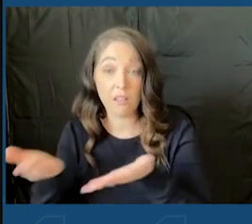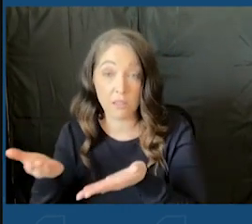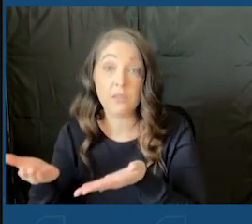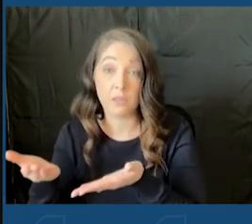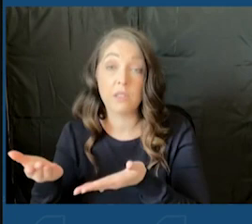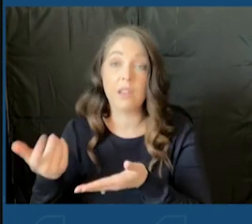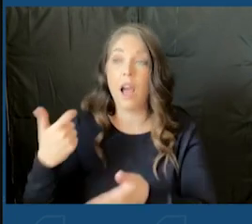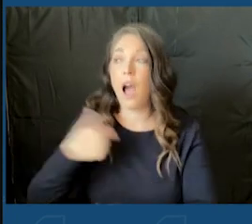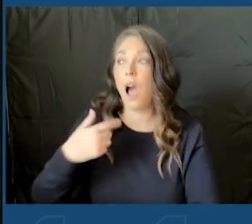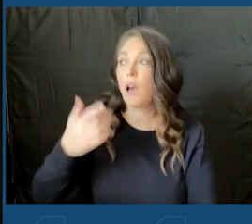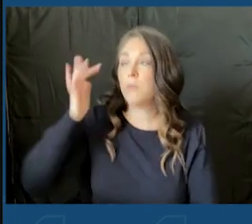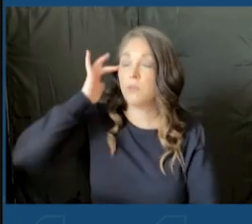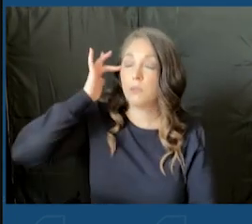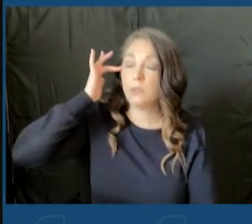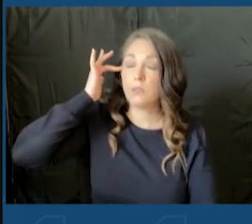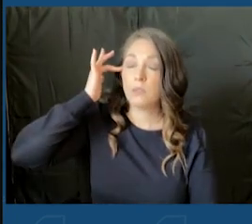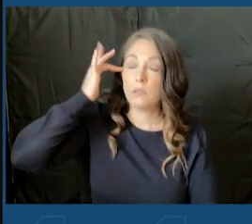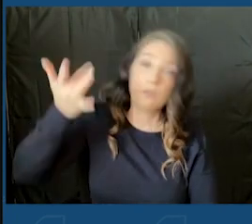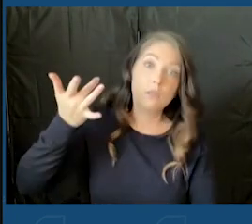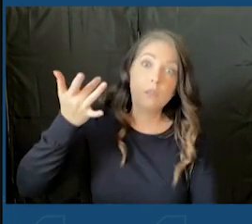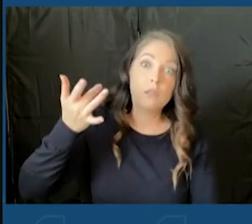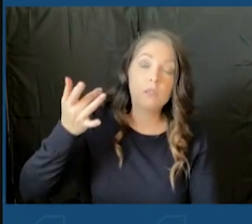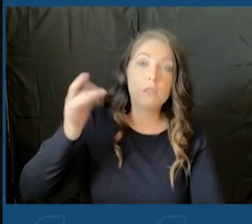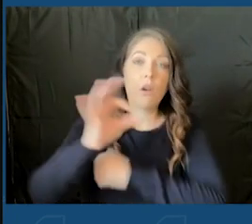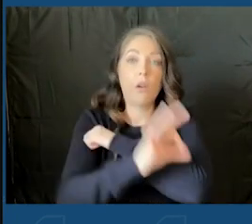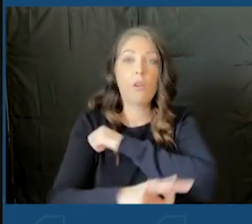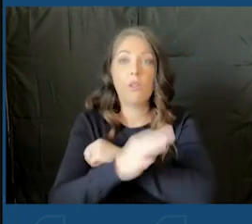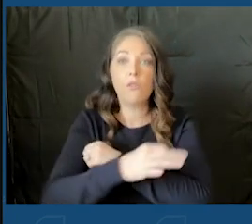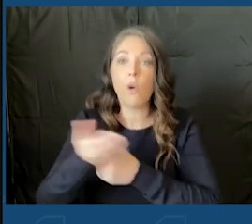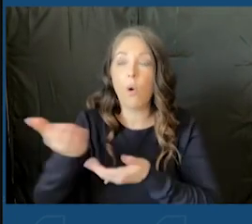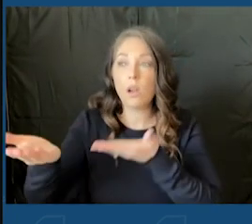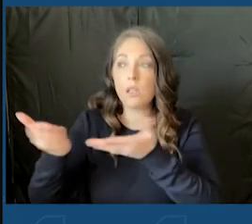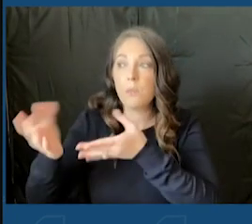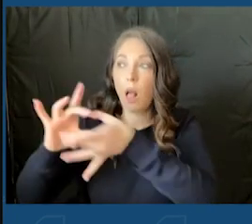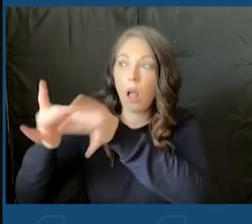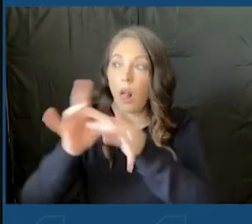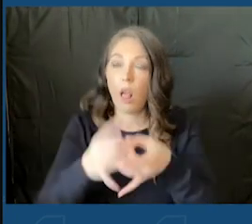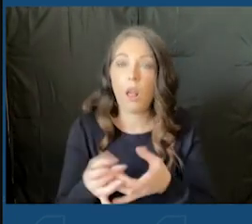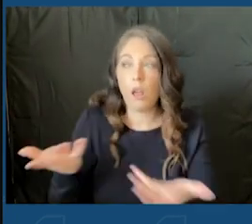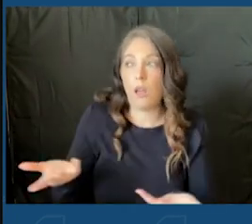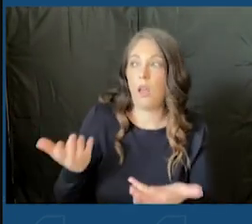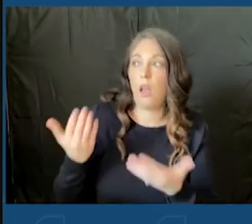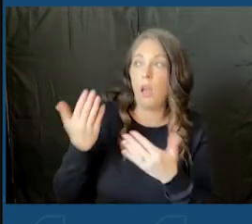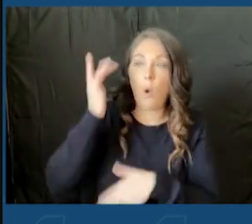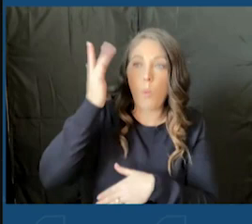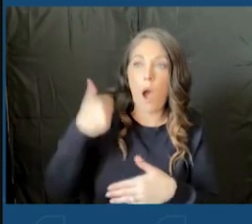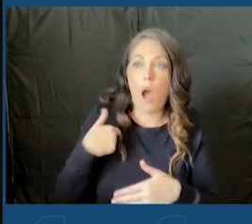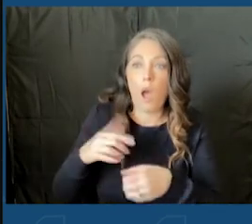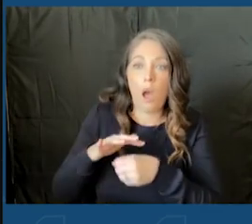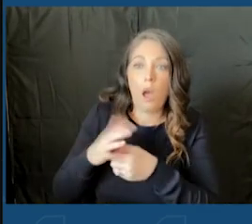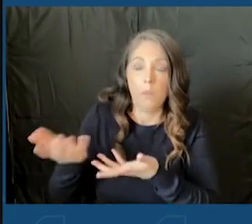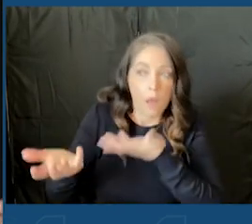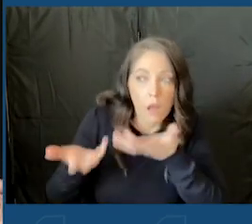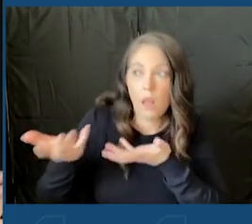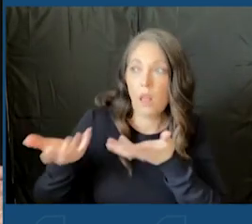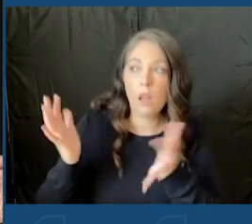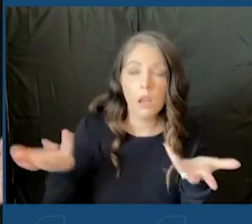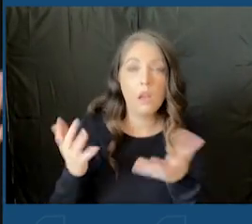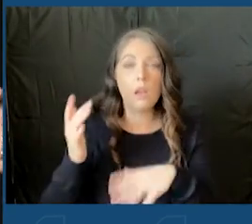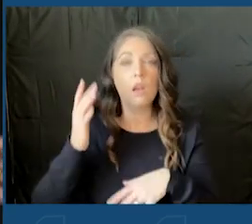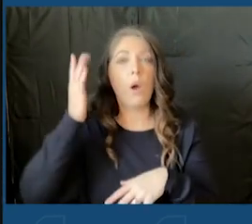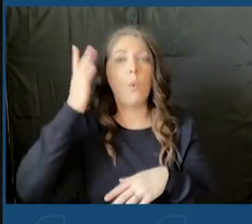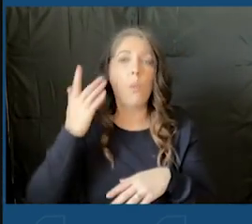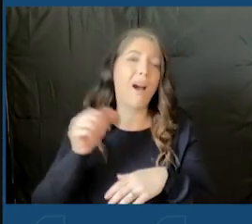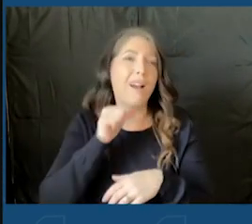tired of being held captive to foreign supply chains. Why something can't get done? Why aren't we building more electric vehicles? Oh, the chips come